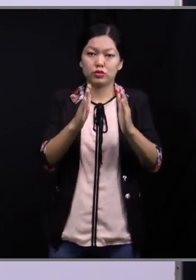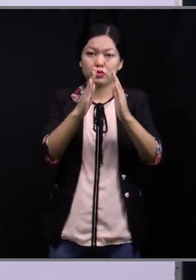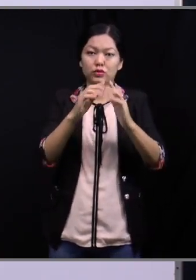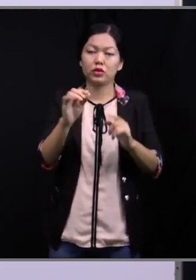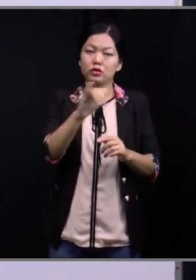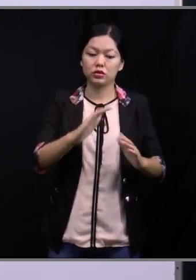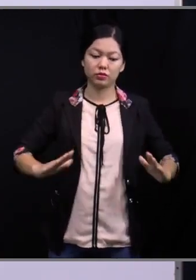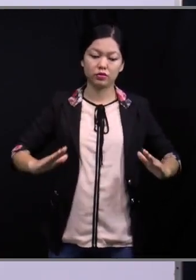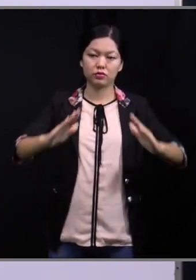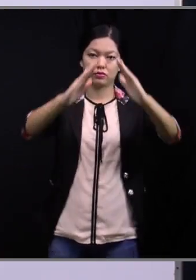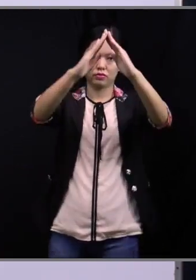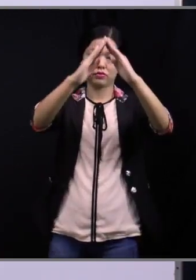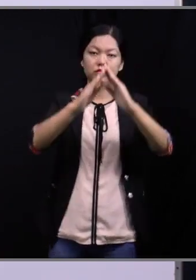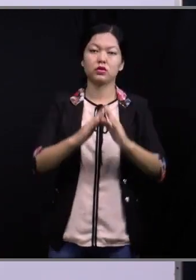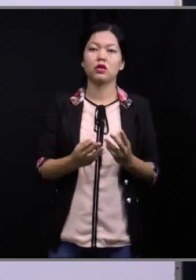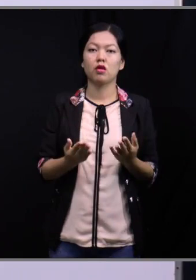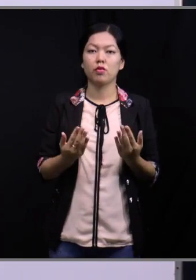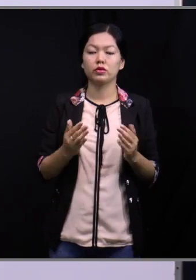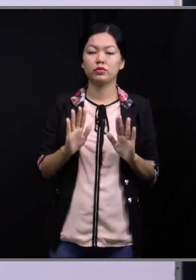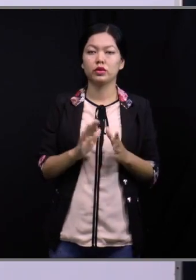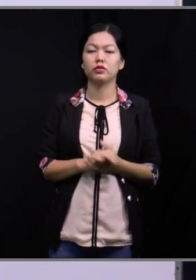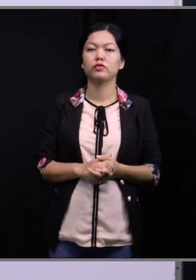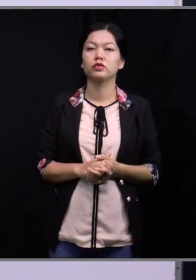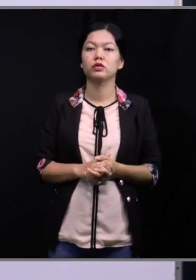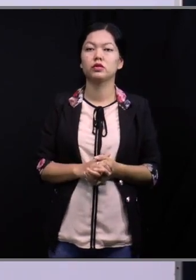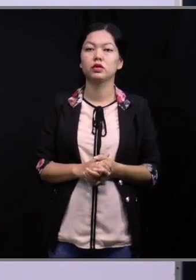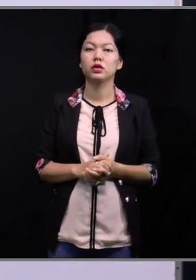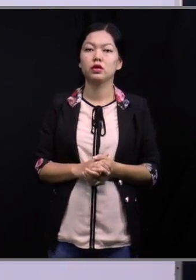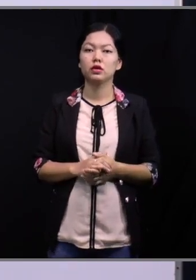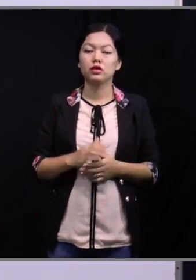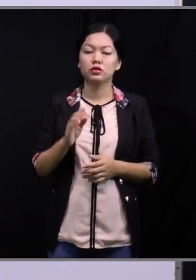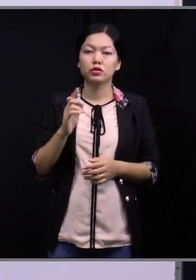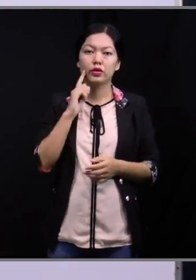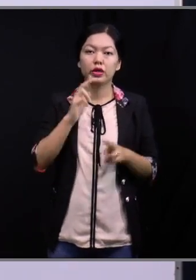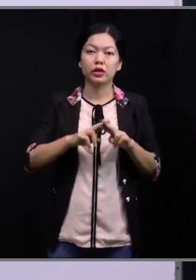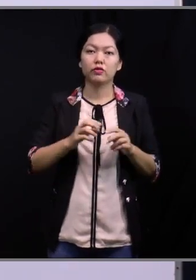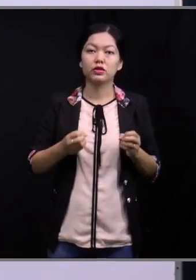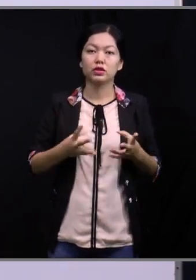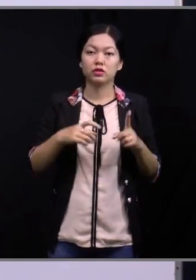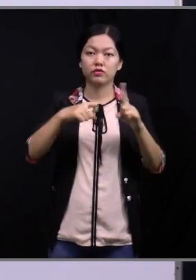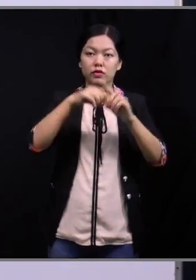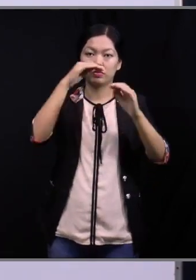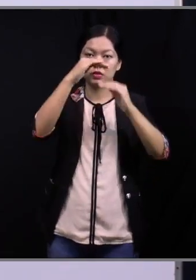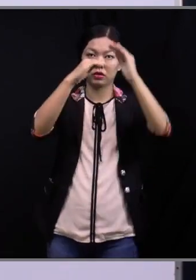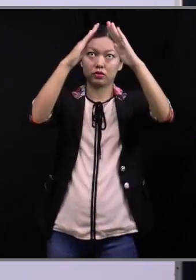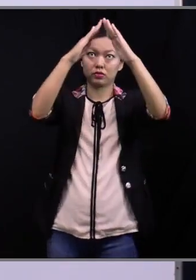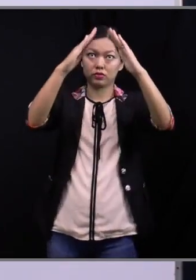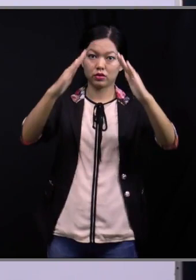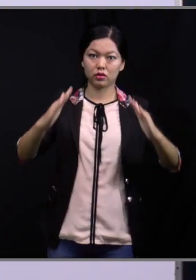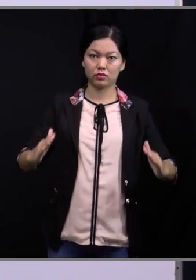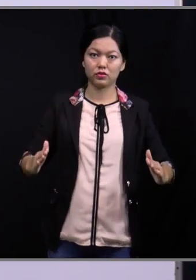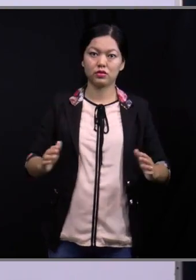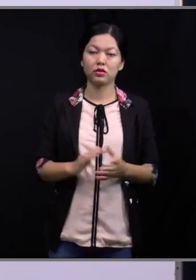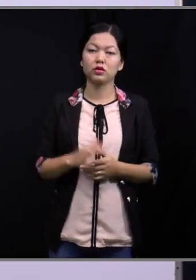resemblances between the members of a particular taxonomic category, it goes on decreasing. So these are the seven categories, seven obligate categories which